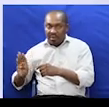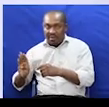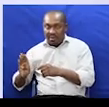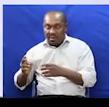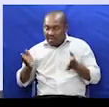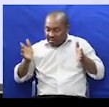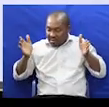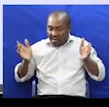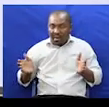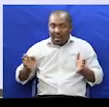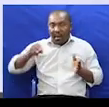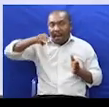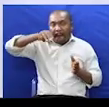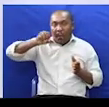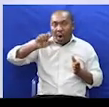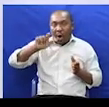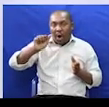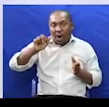the molar ratio formula.